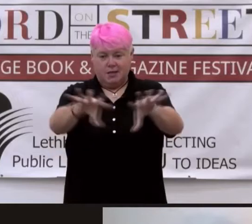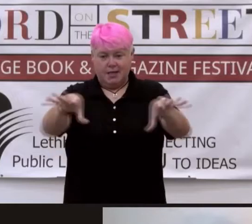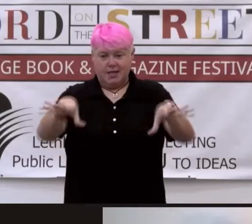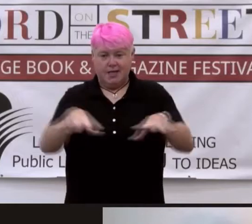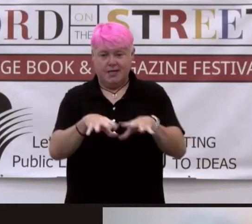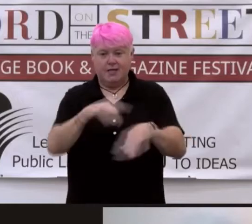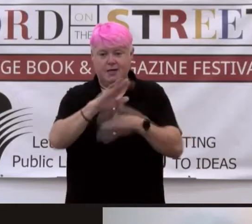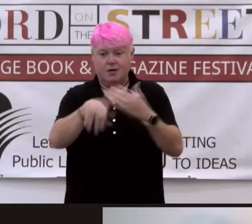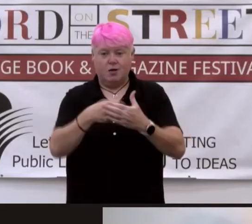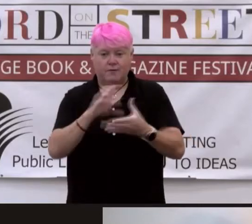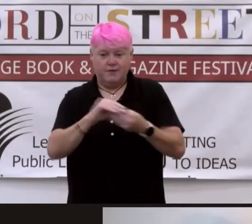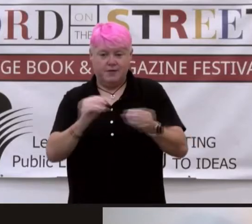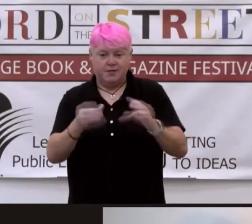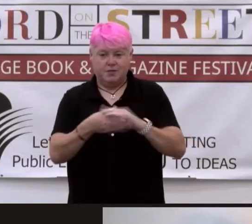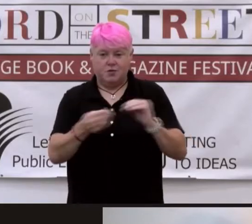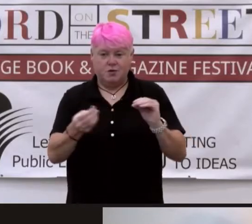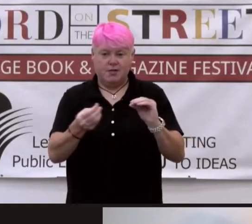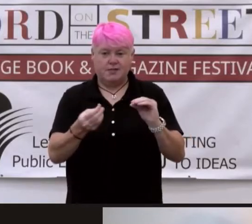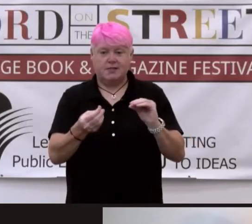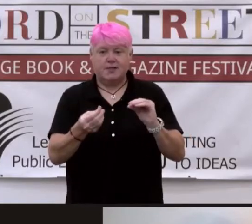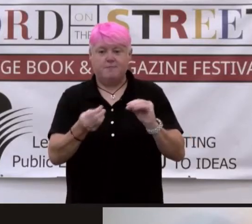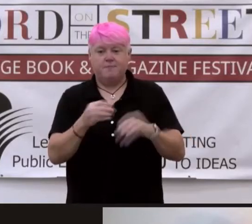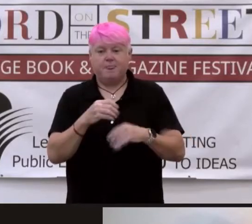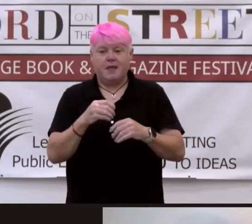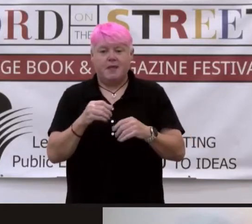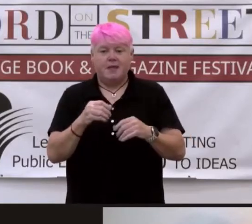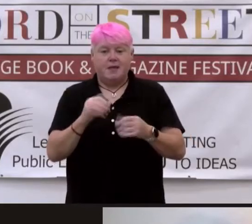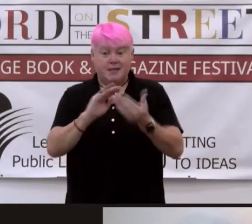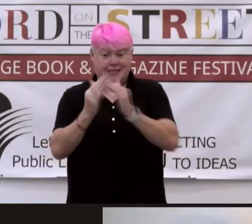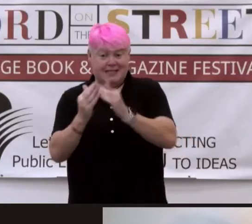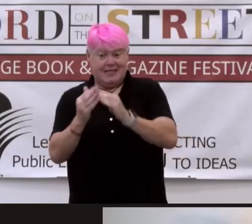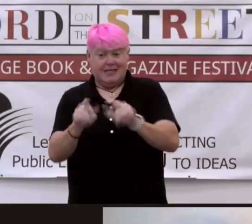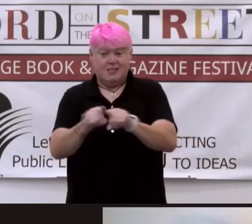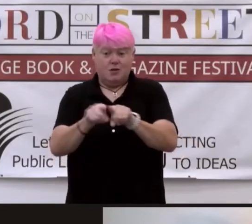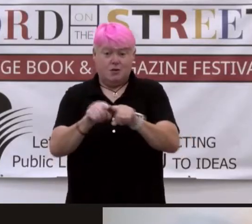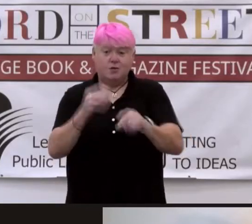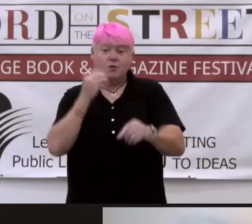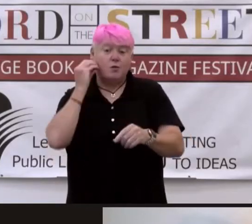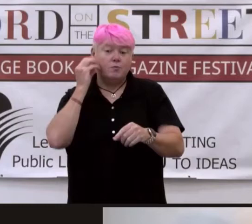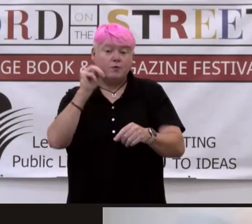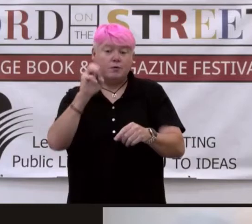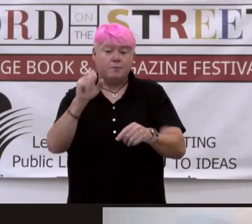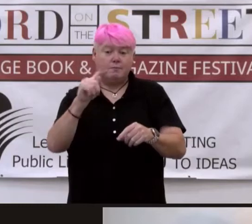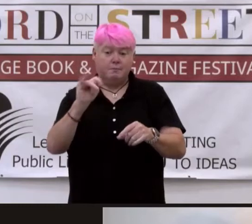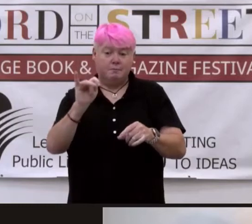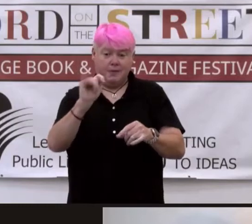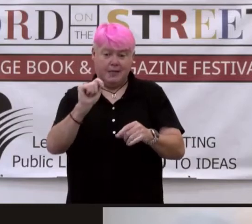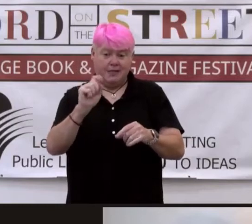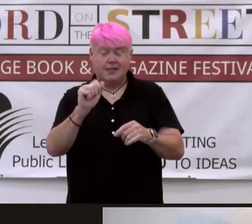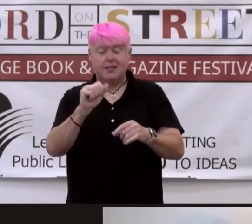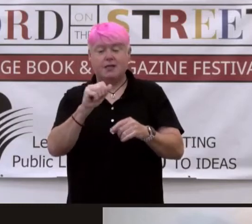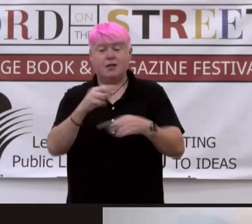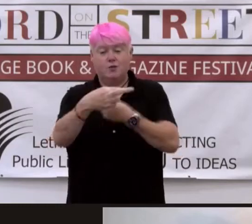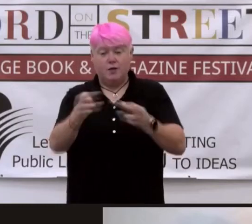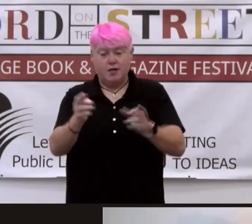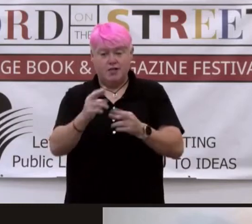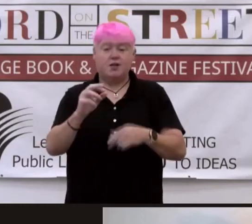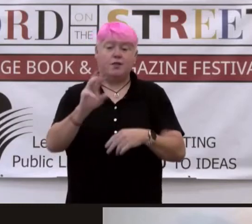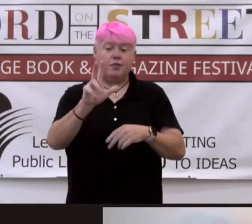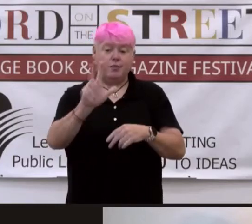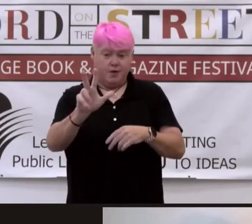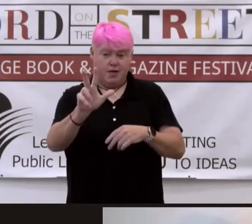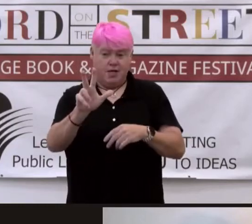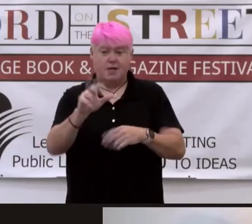of the stories that come along with all of that. The city of Lethbridge is also home to the Métis Nation of Alberta, Region 3. And again,